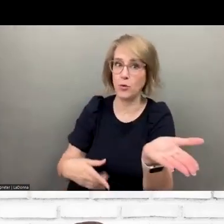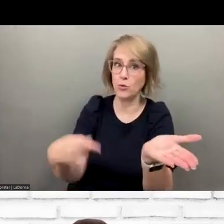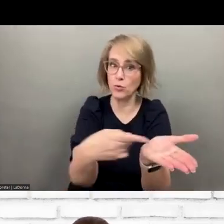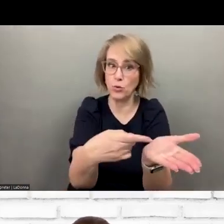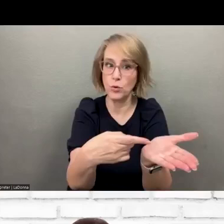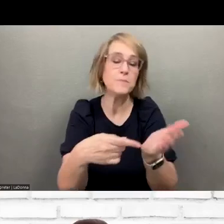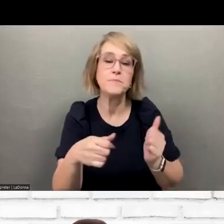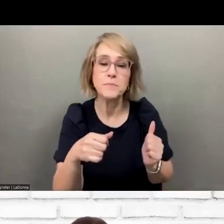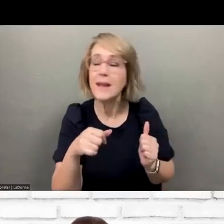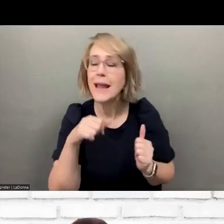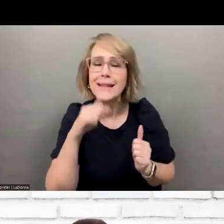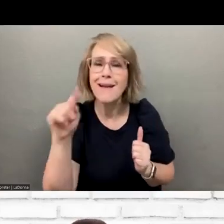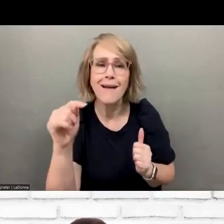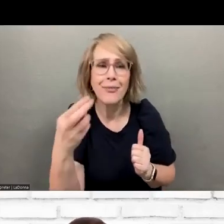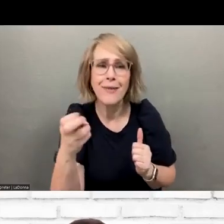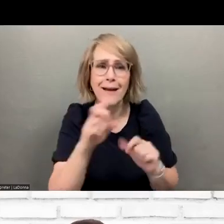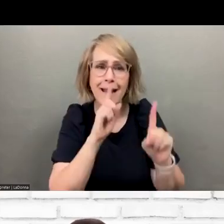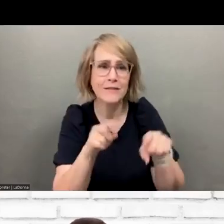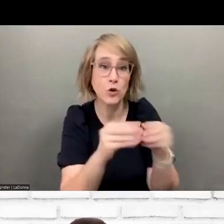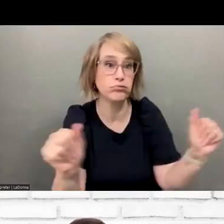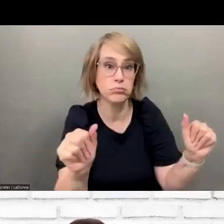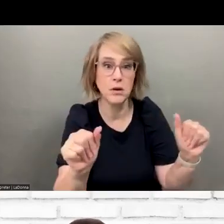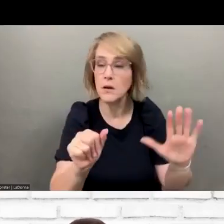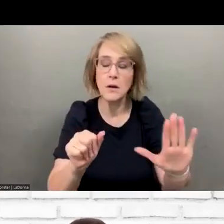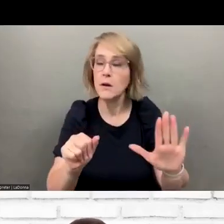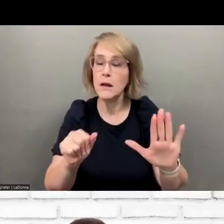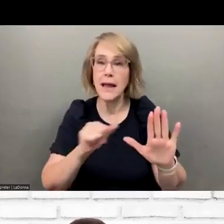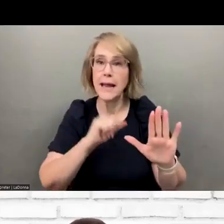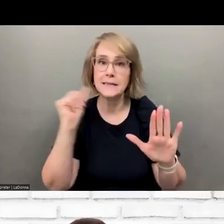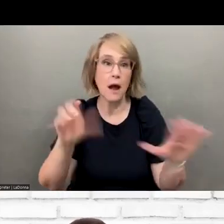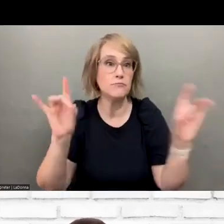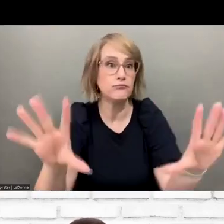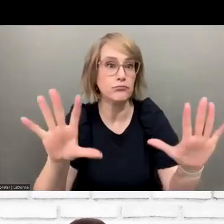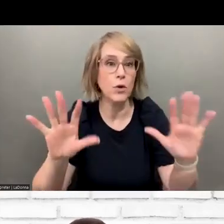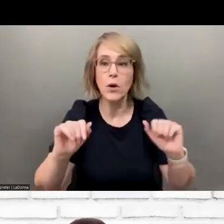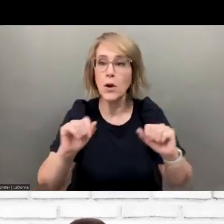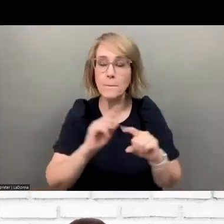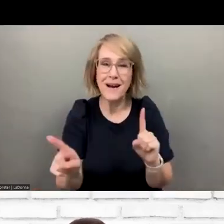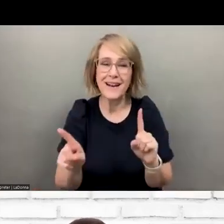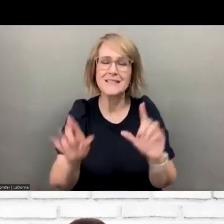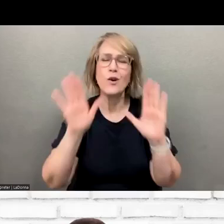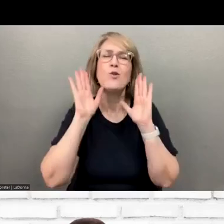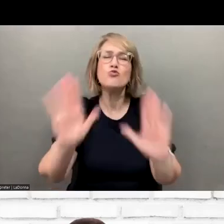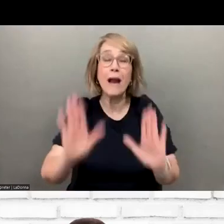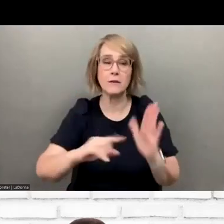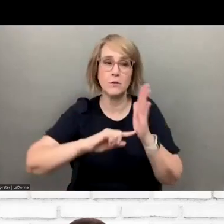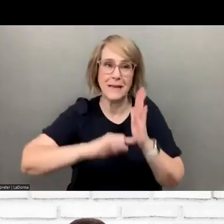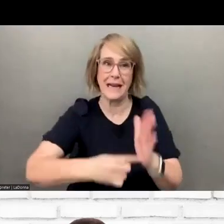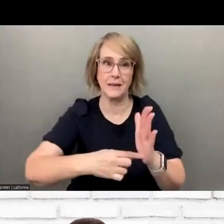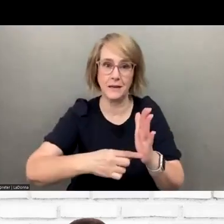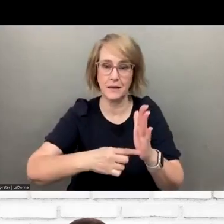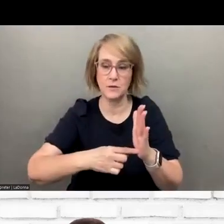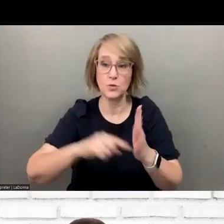is not necessarily the answer. It is not the end all, but it is a remarkable start to